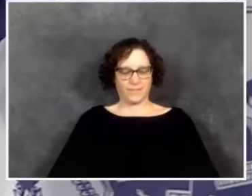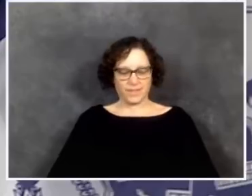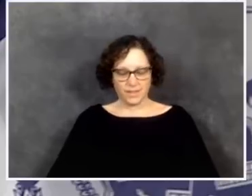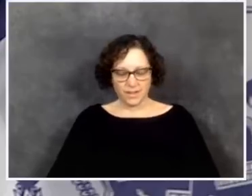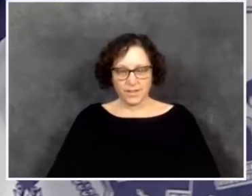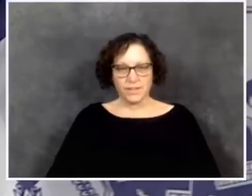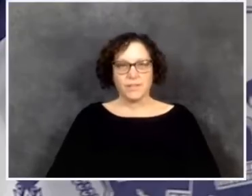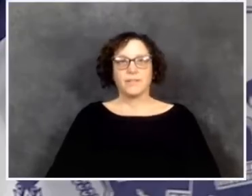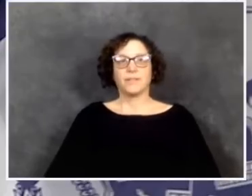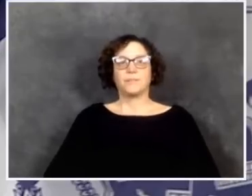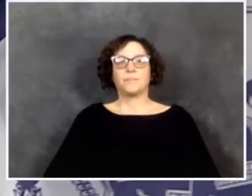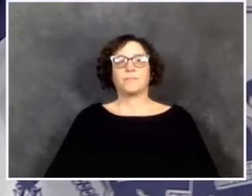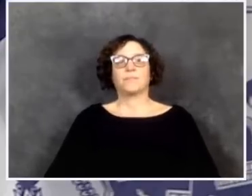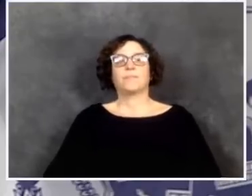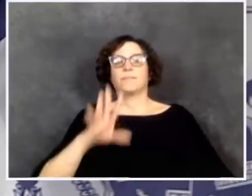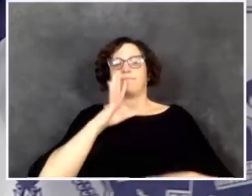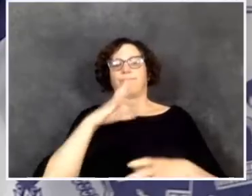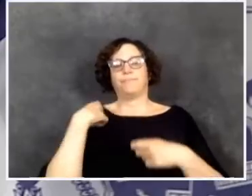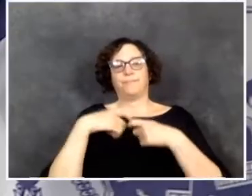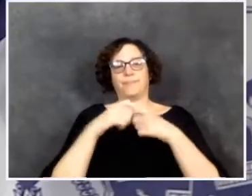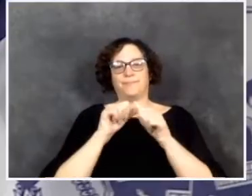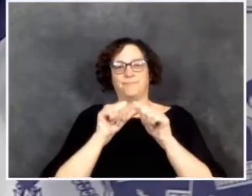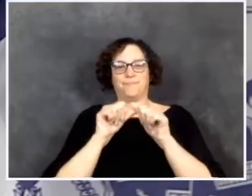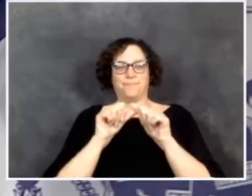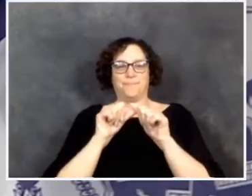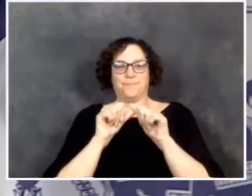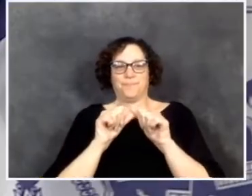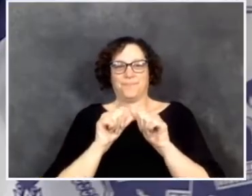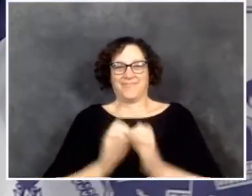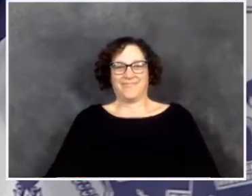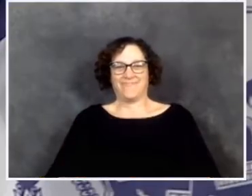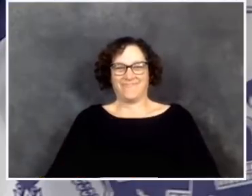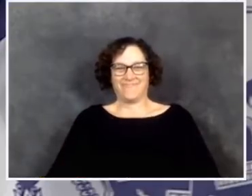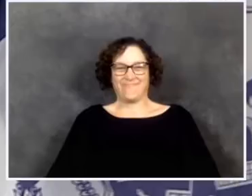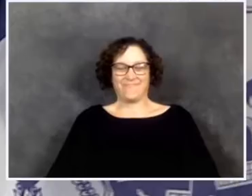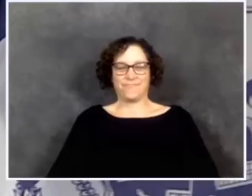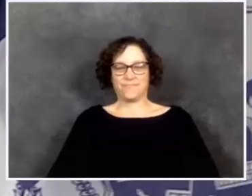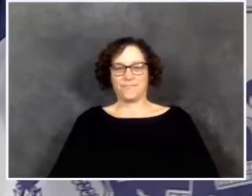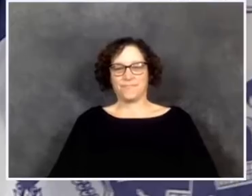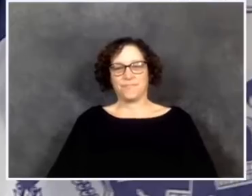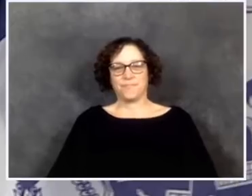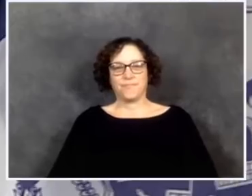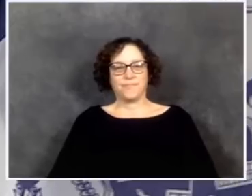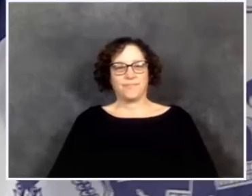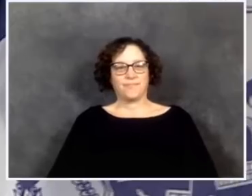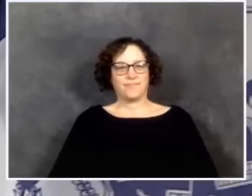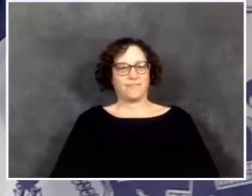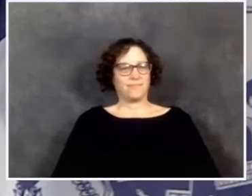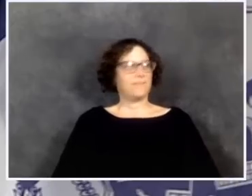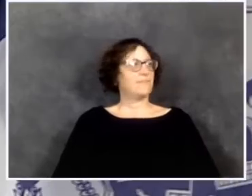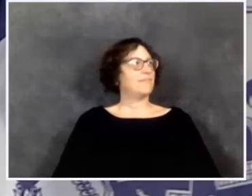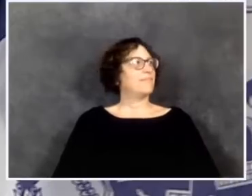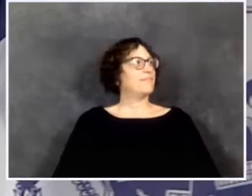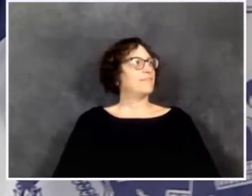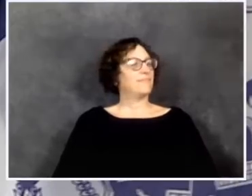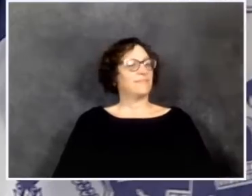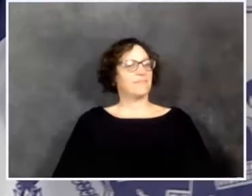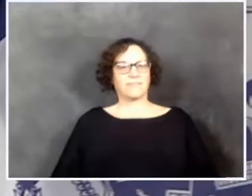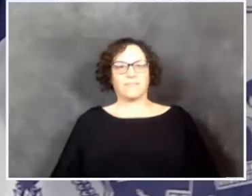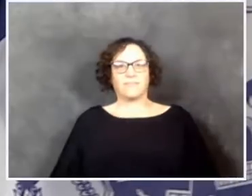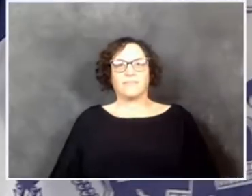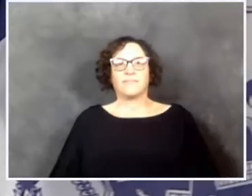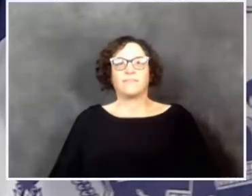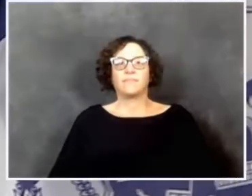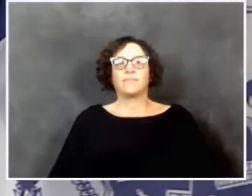distancia. La distancia. So we, again, can support those heroes. And I think this